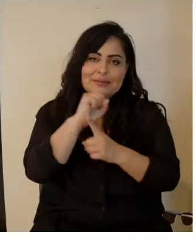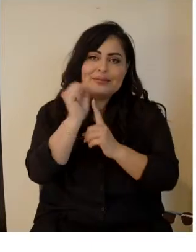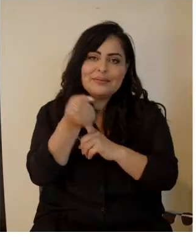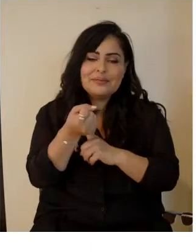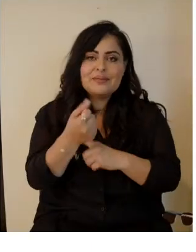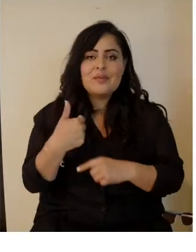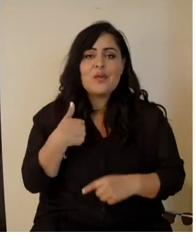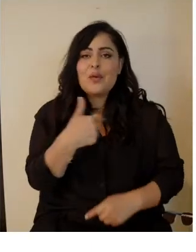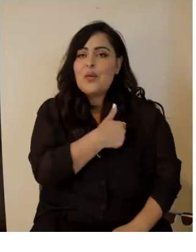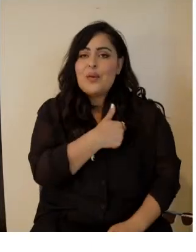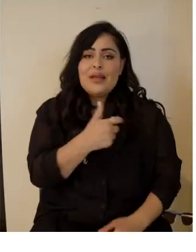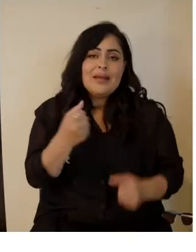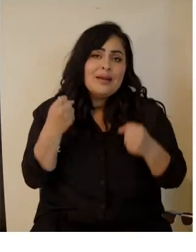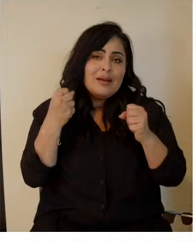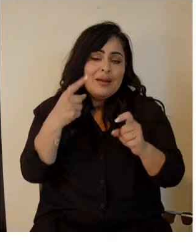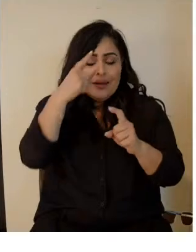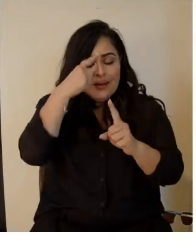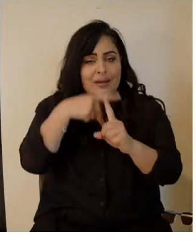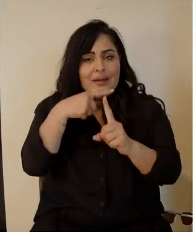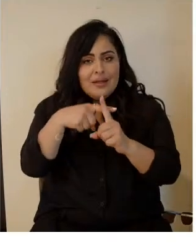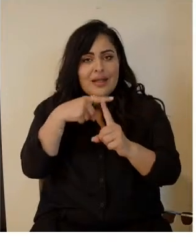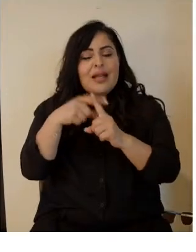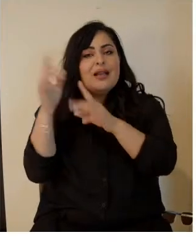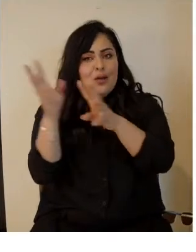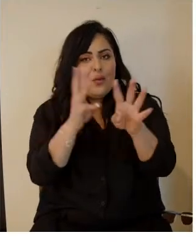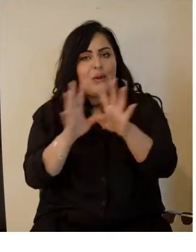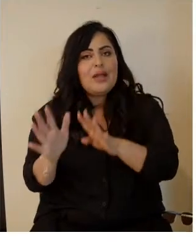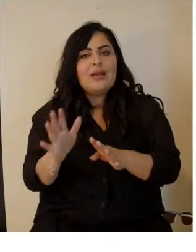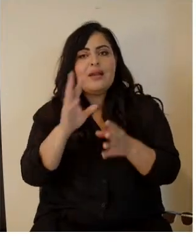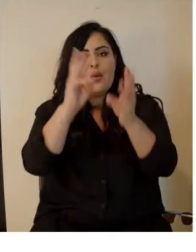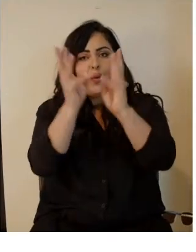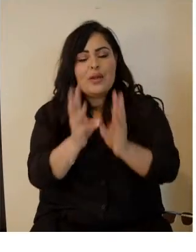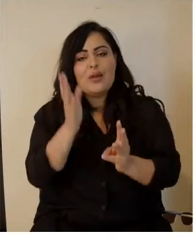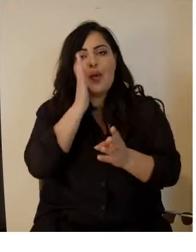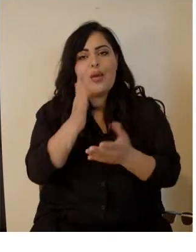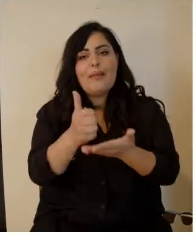some there, and the weather will eventually turn in our favor.